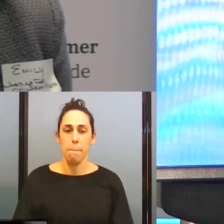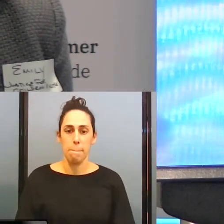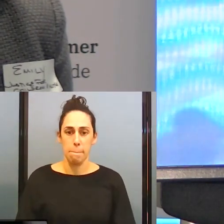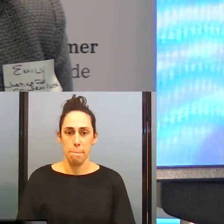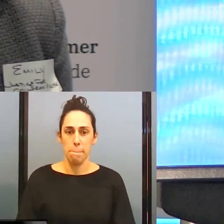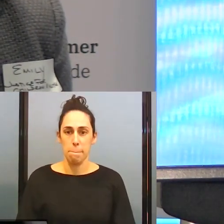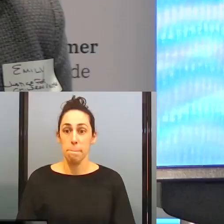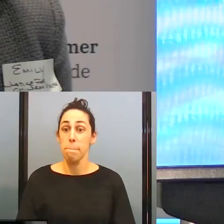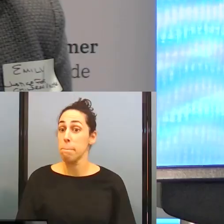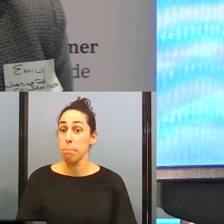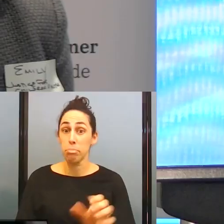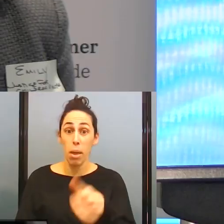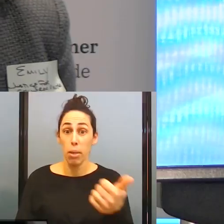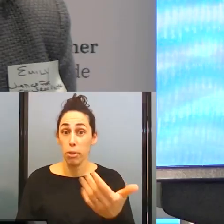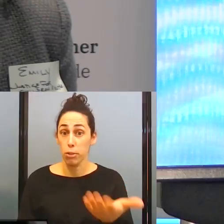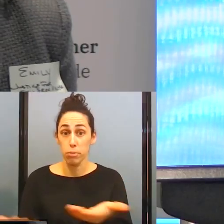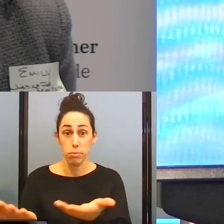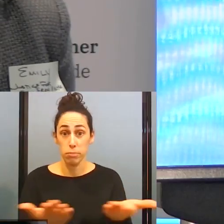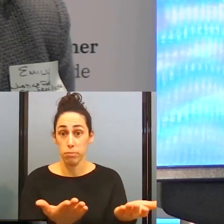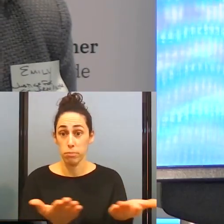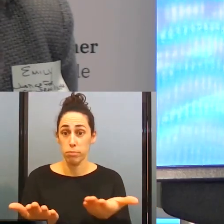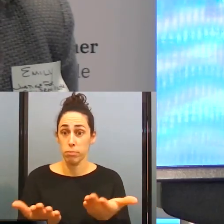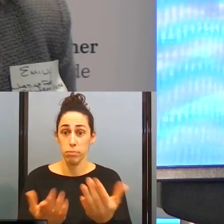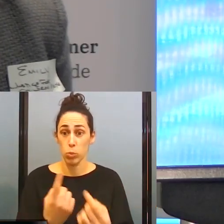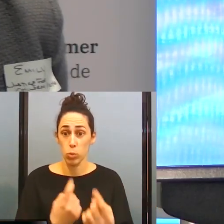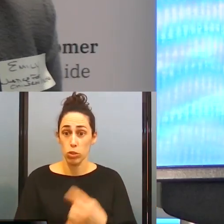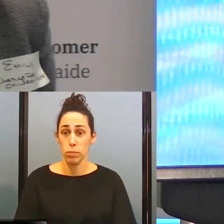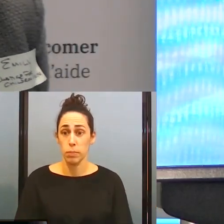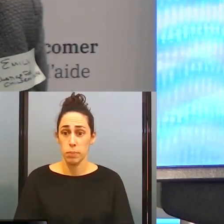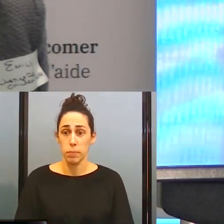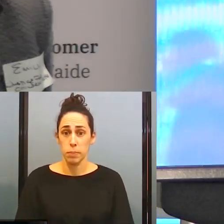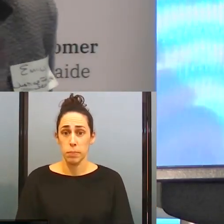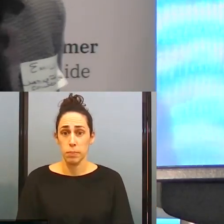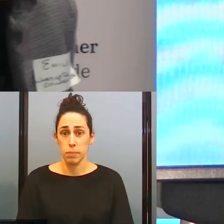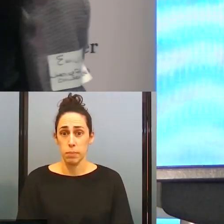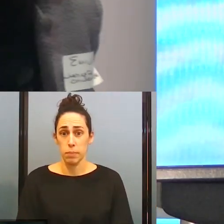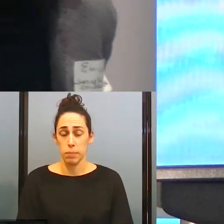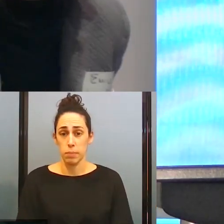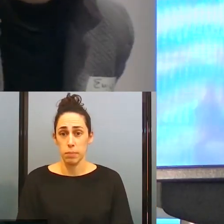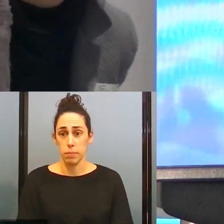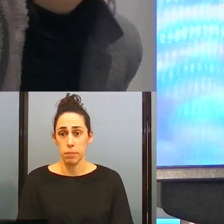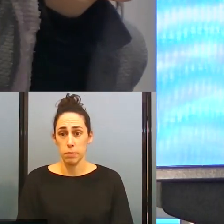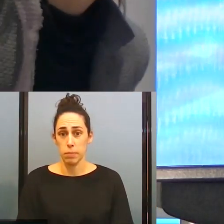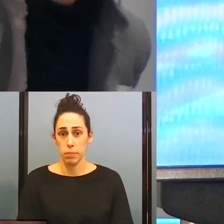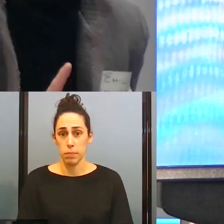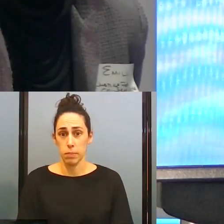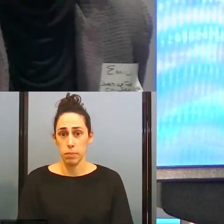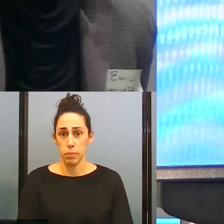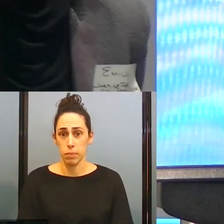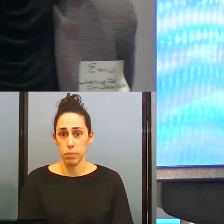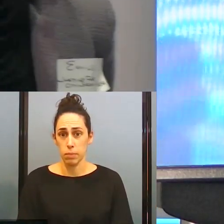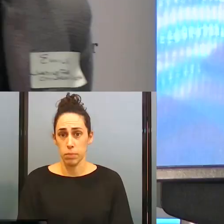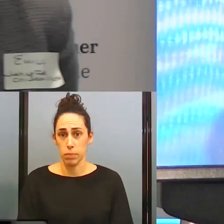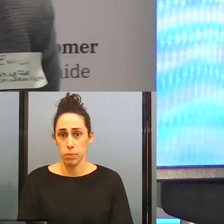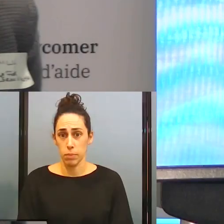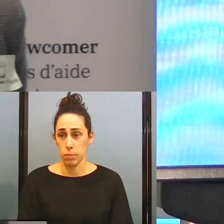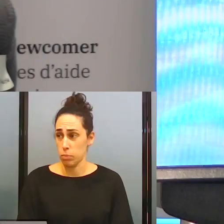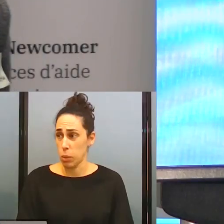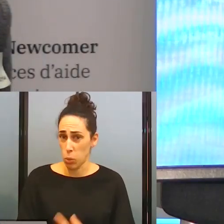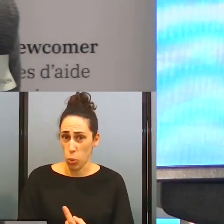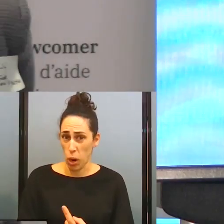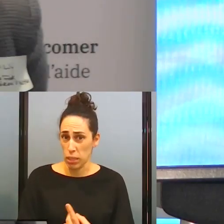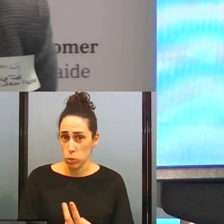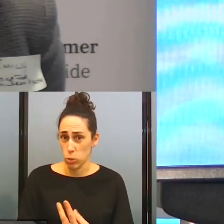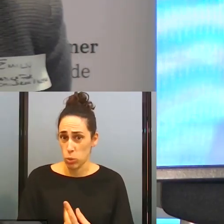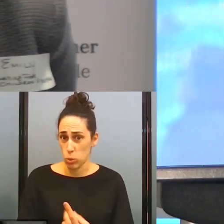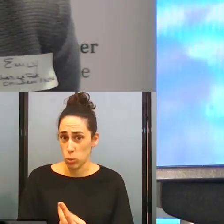Were there any other questions that? There are plenty of questions. Sure. I think we could, maybe we'll hear one or two. Do you want to